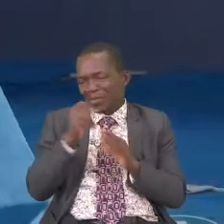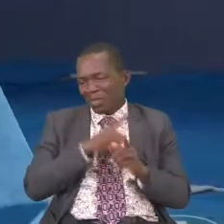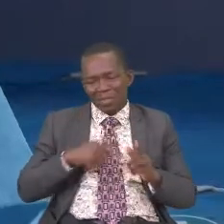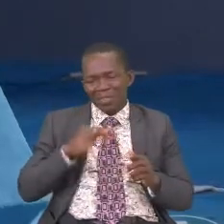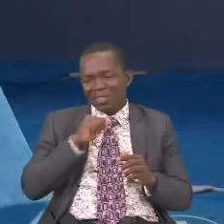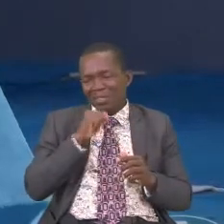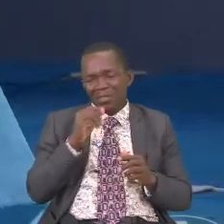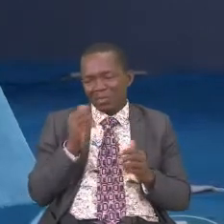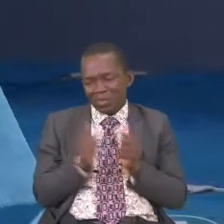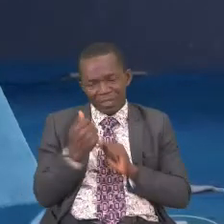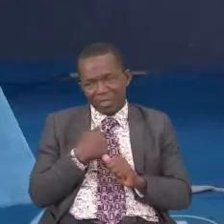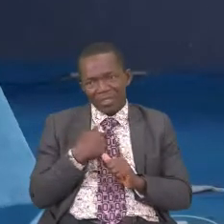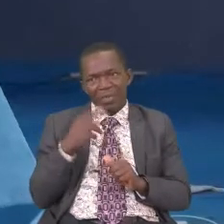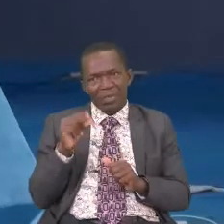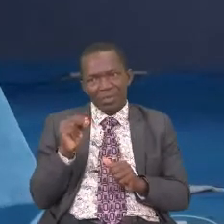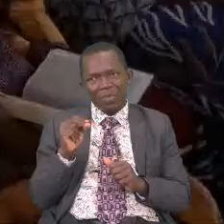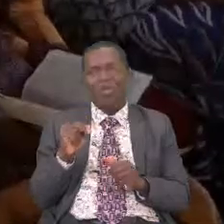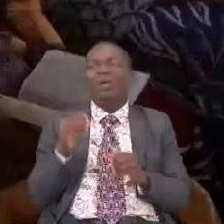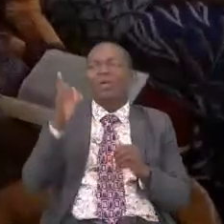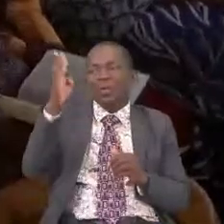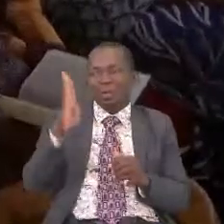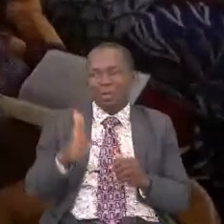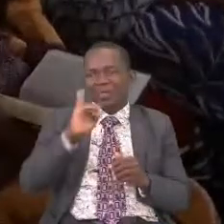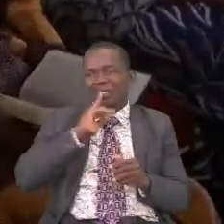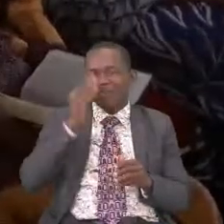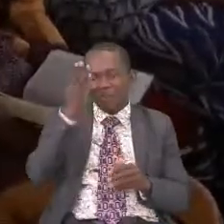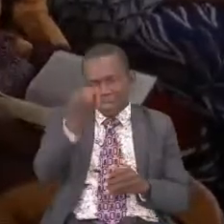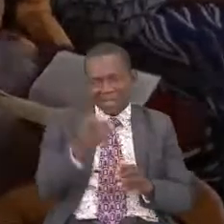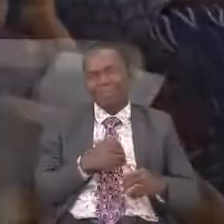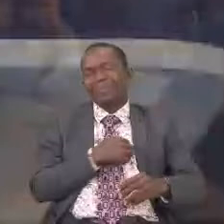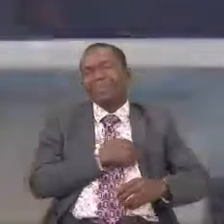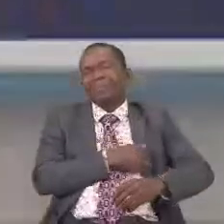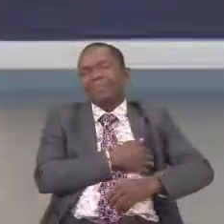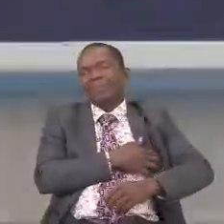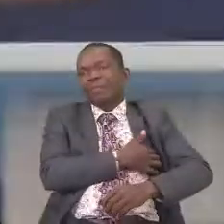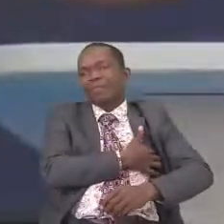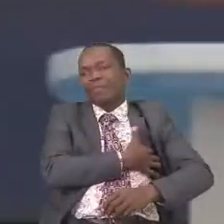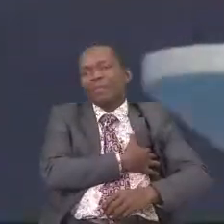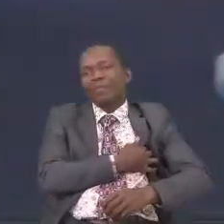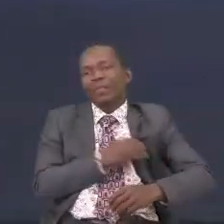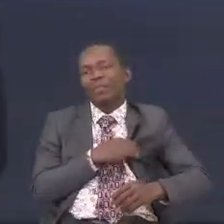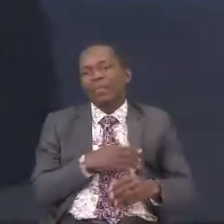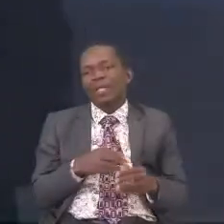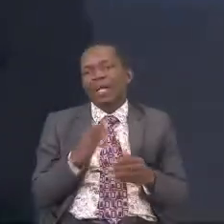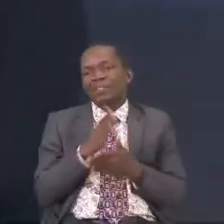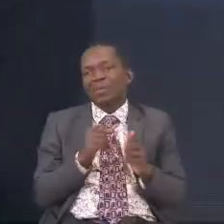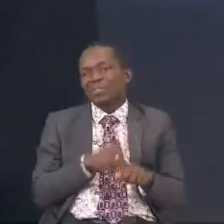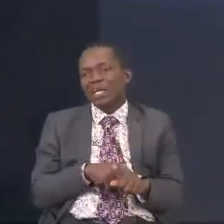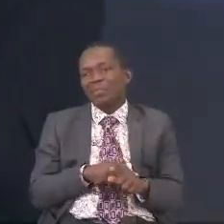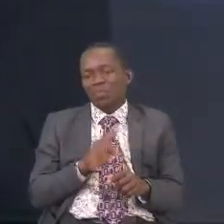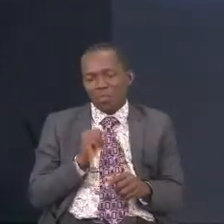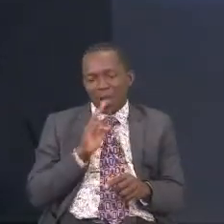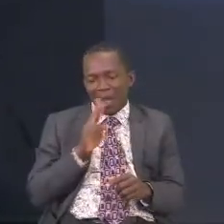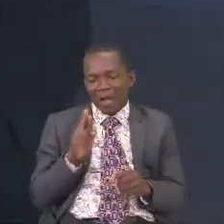God. God is still there. And then sometimes you are, you know, doing something, you're happy,